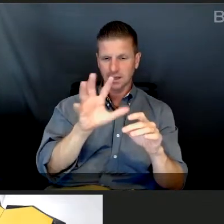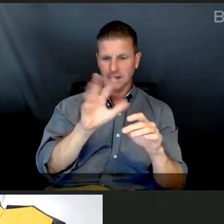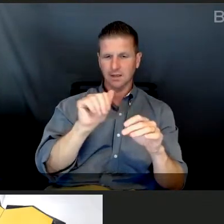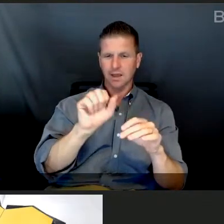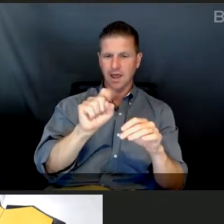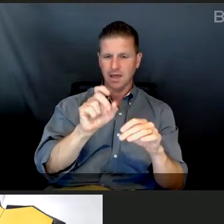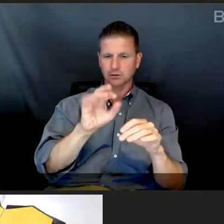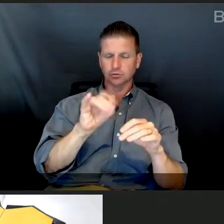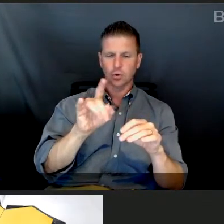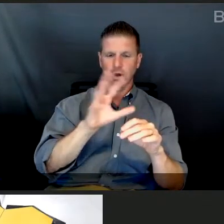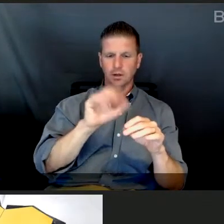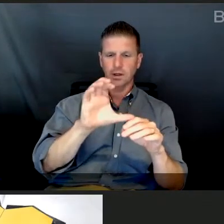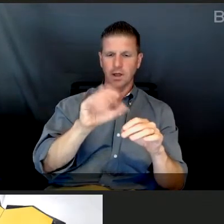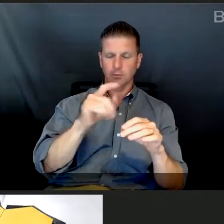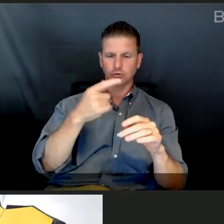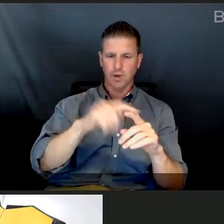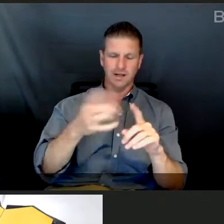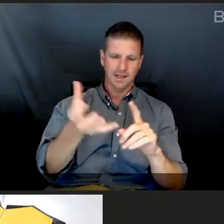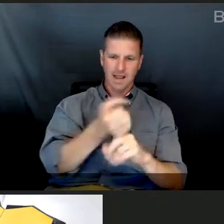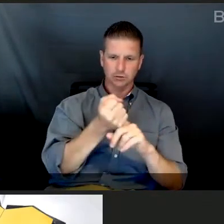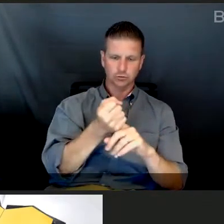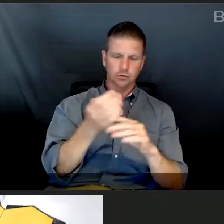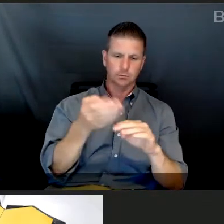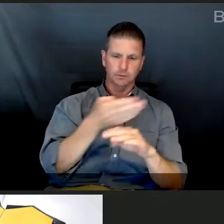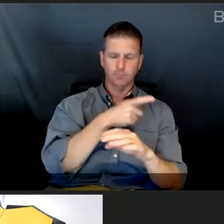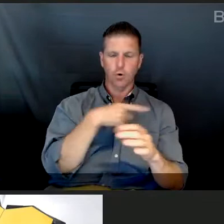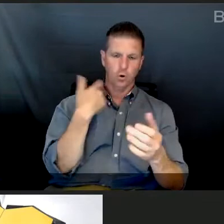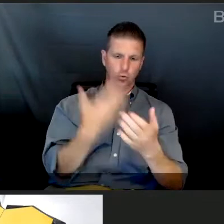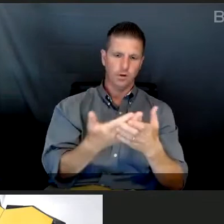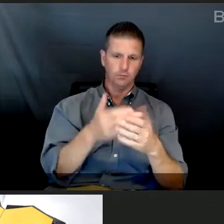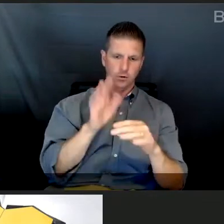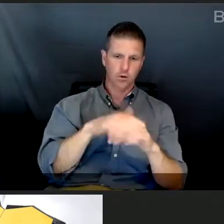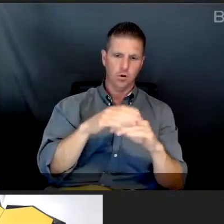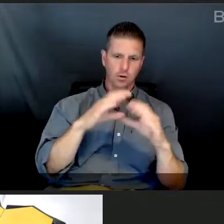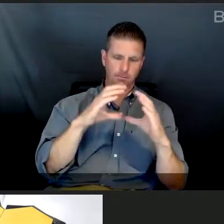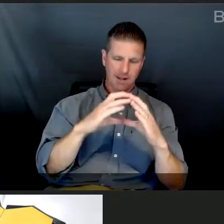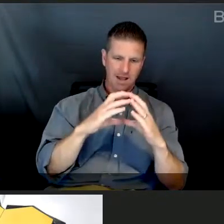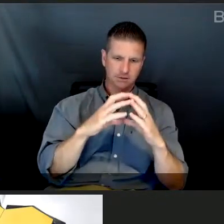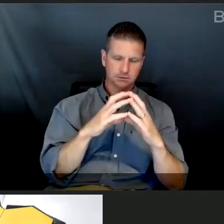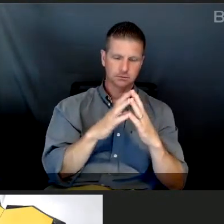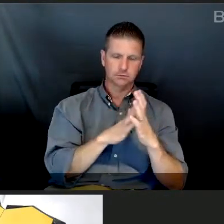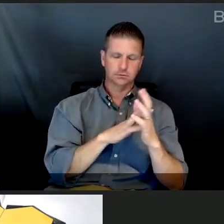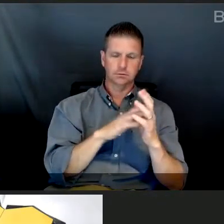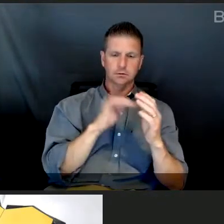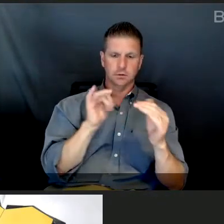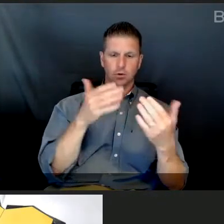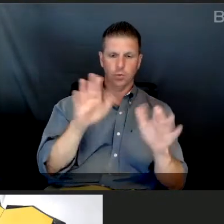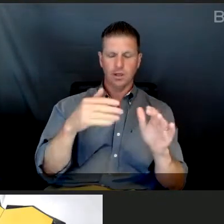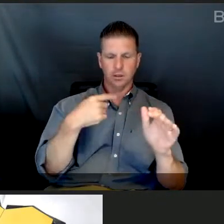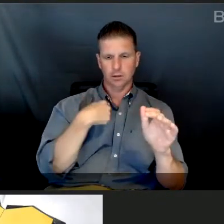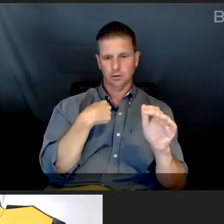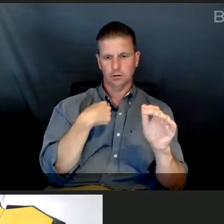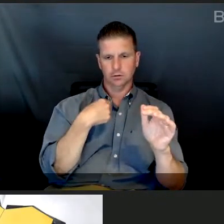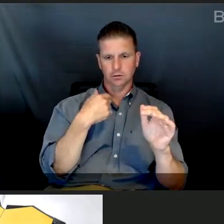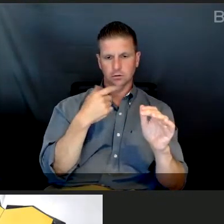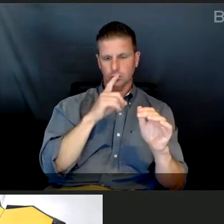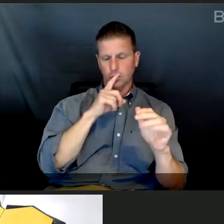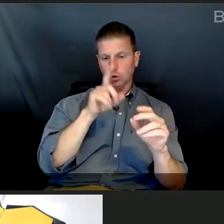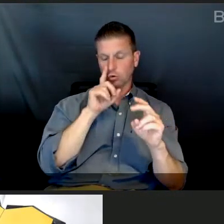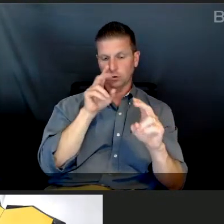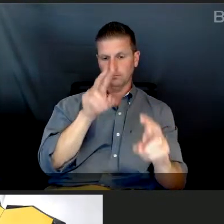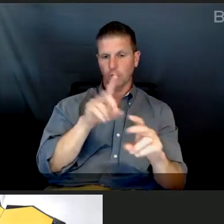comets and try to catch it before it arrives on planets. And so in that way, I'm really looking forward